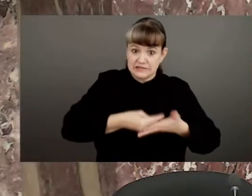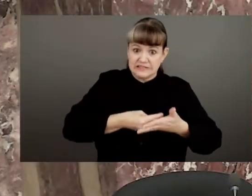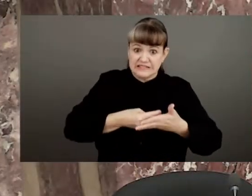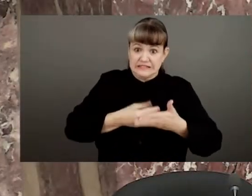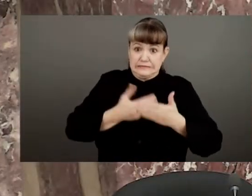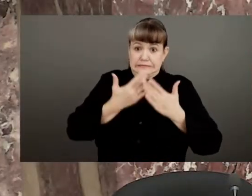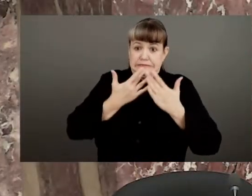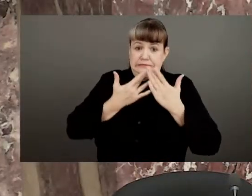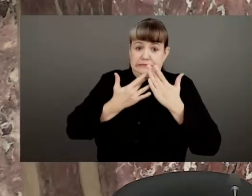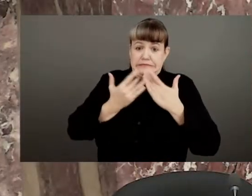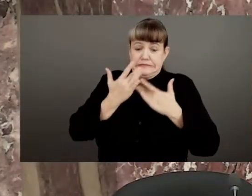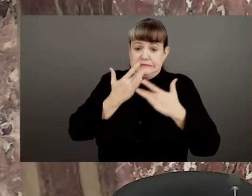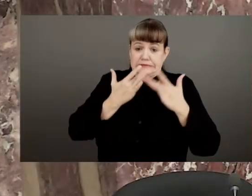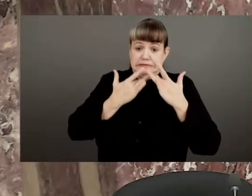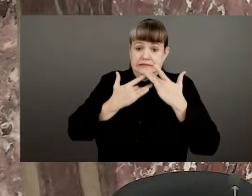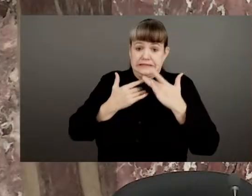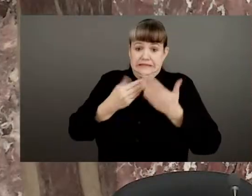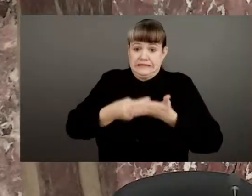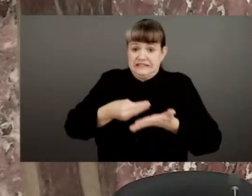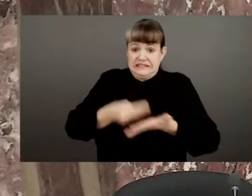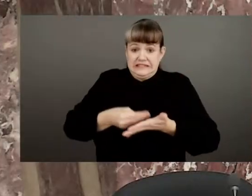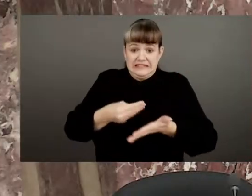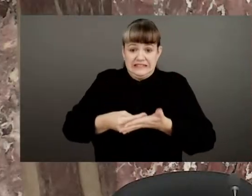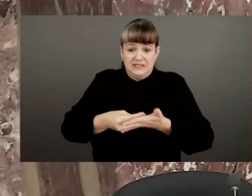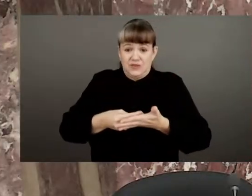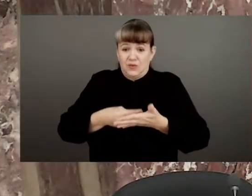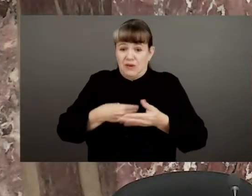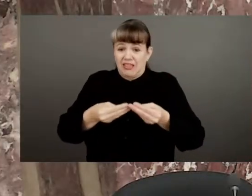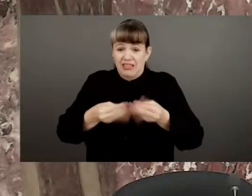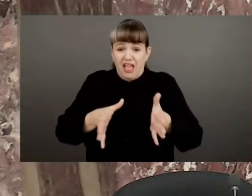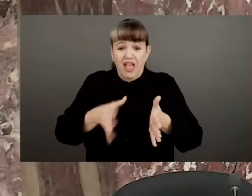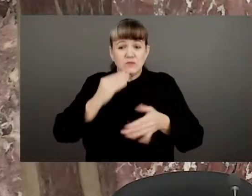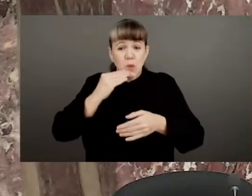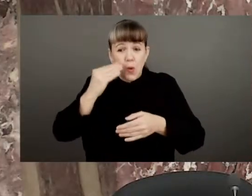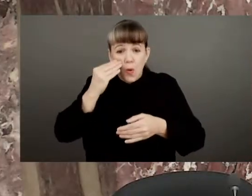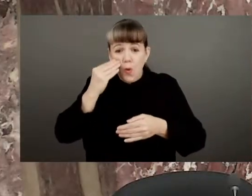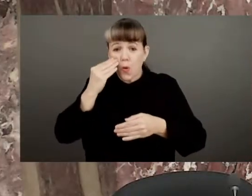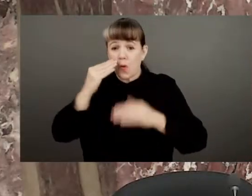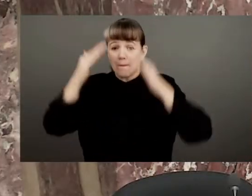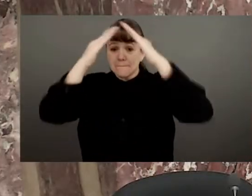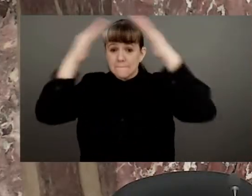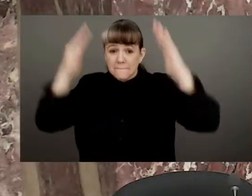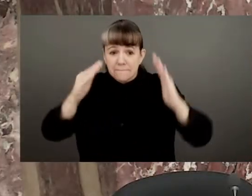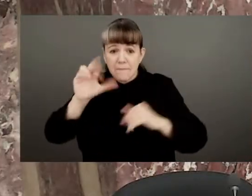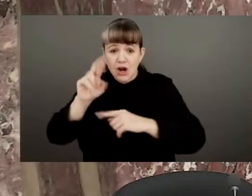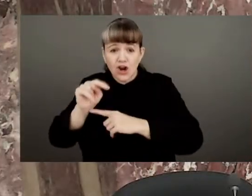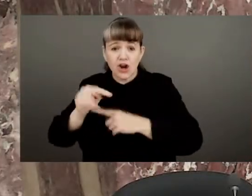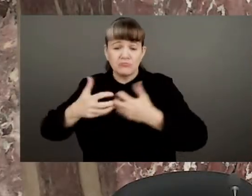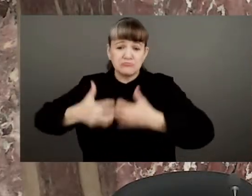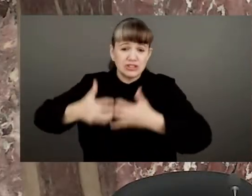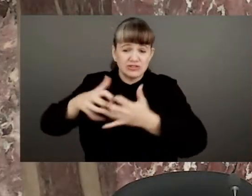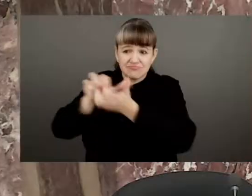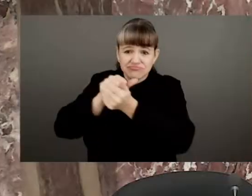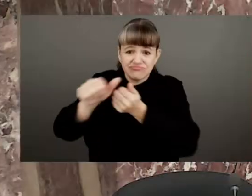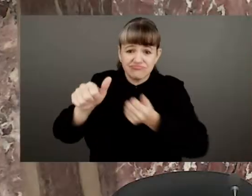barns, machineries were destroyed, fields were ruined, and crops were lost. Yet these farmers